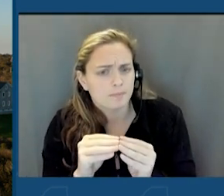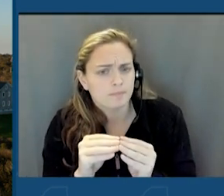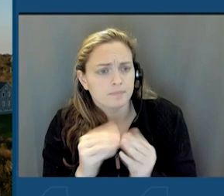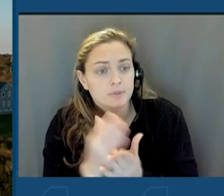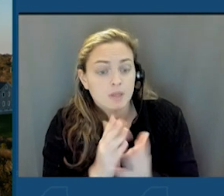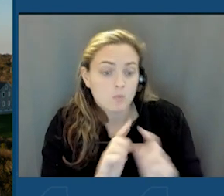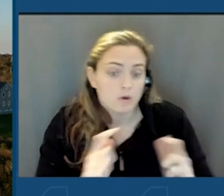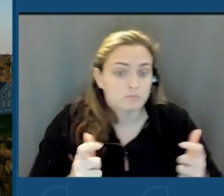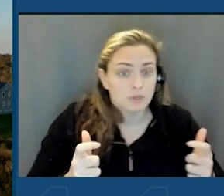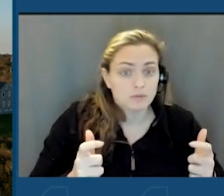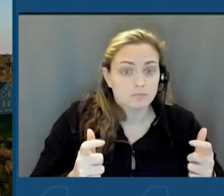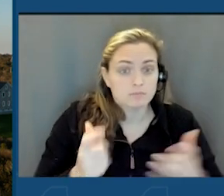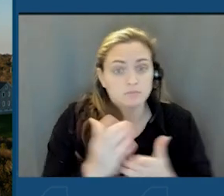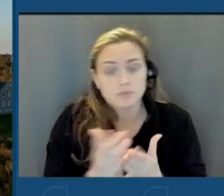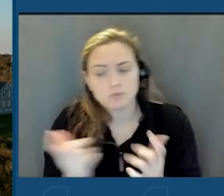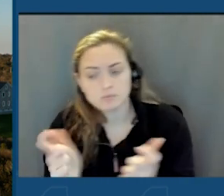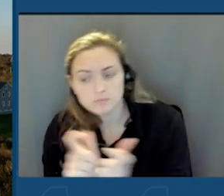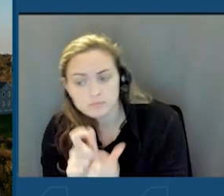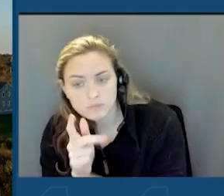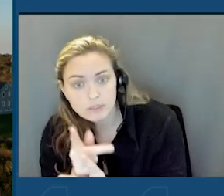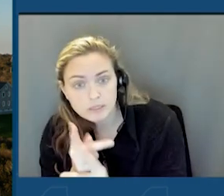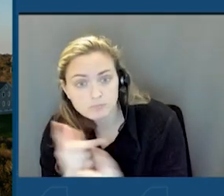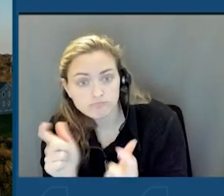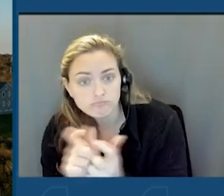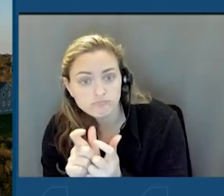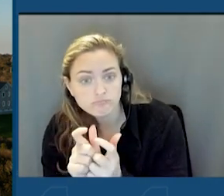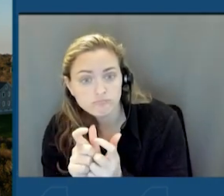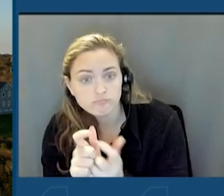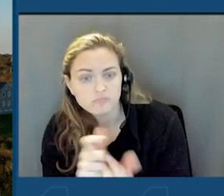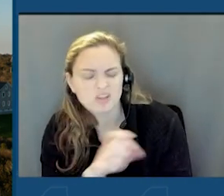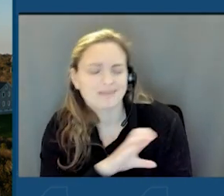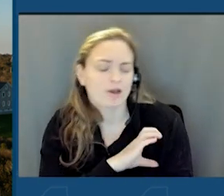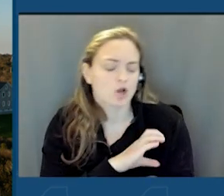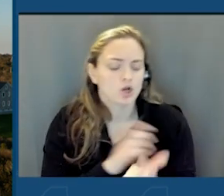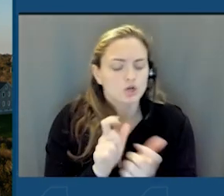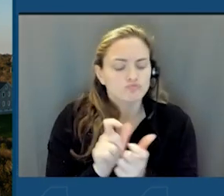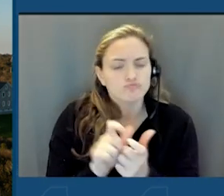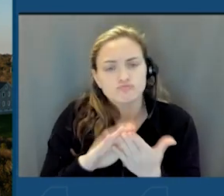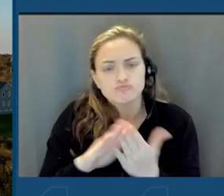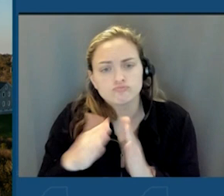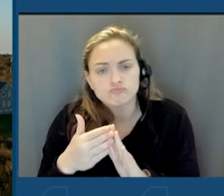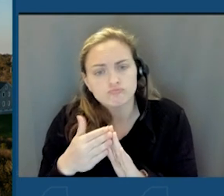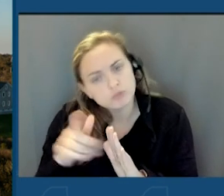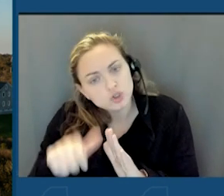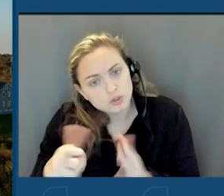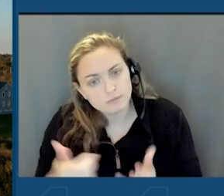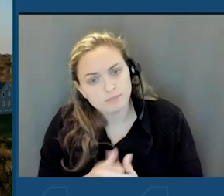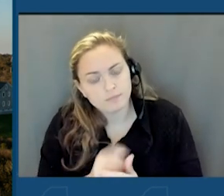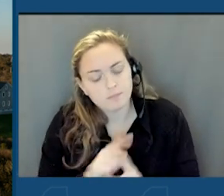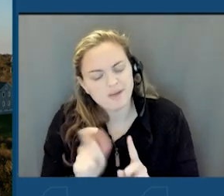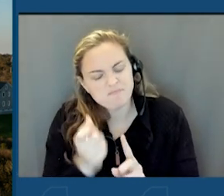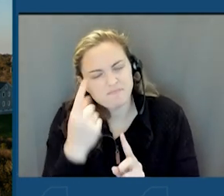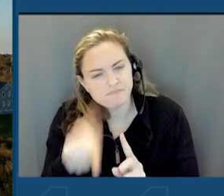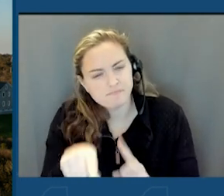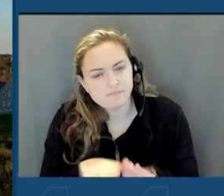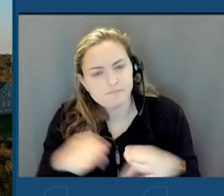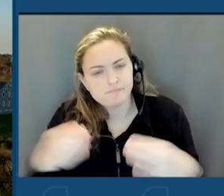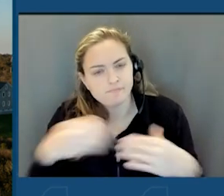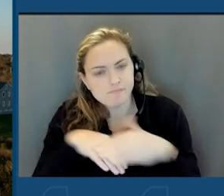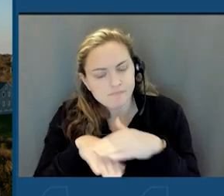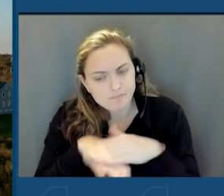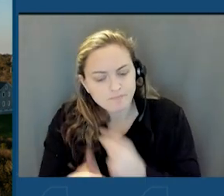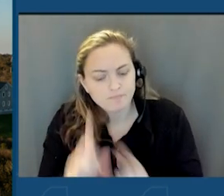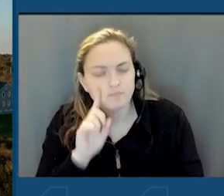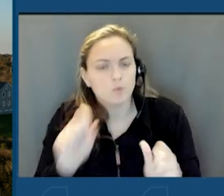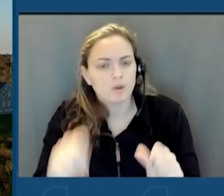big, some want to keep their small character, I understand that, and they should. But we have to open up the doors so we can